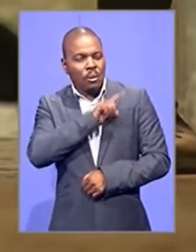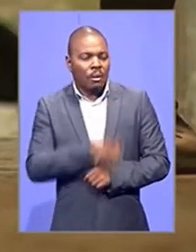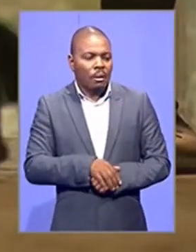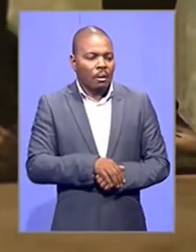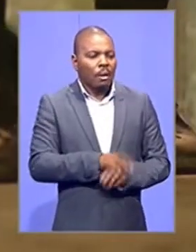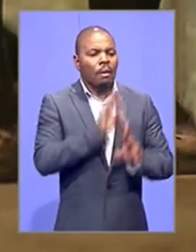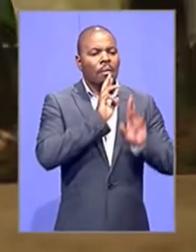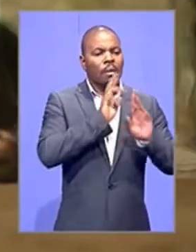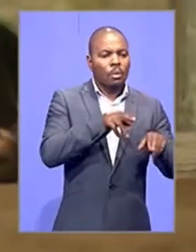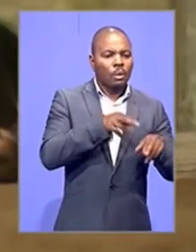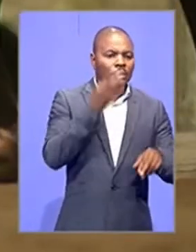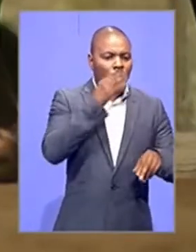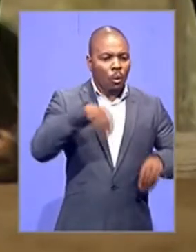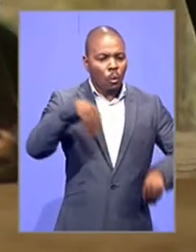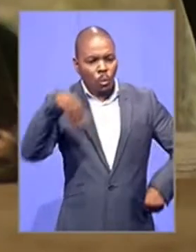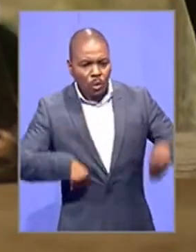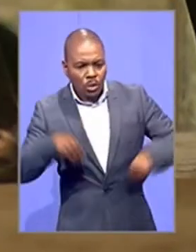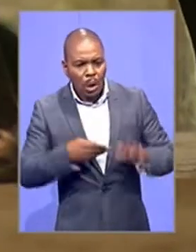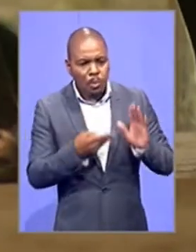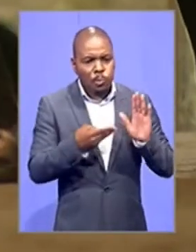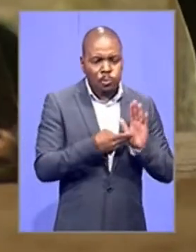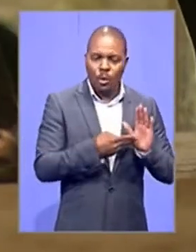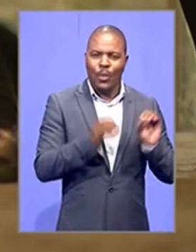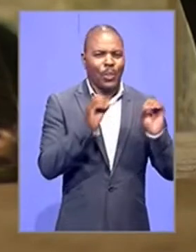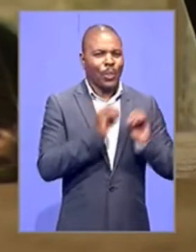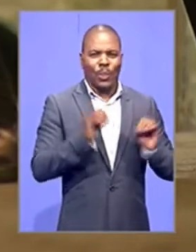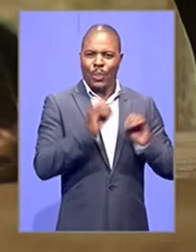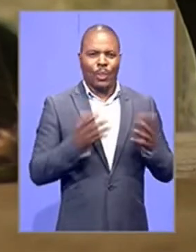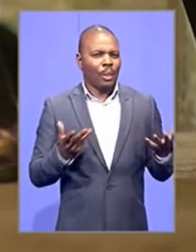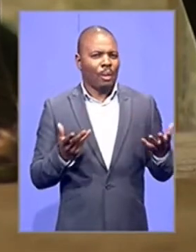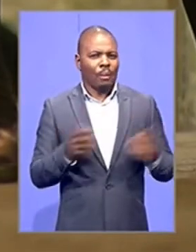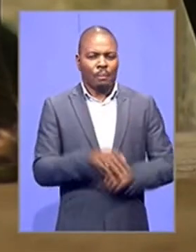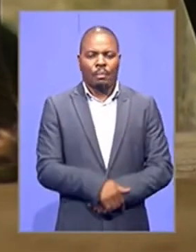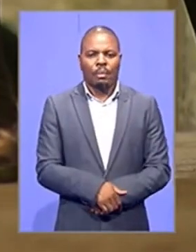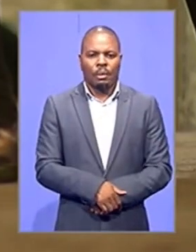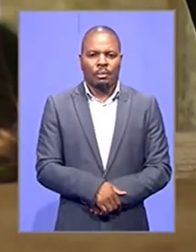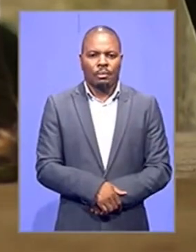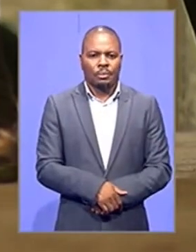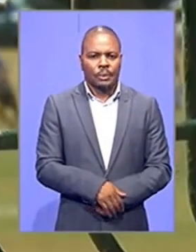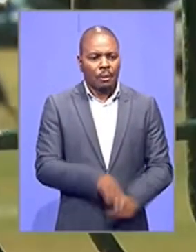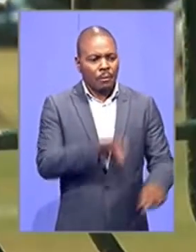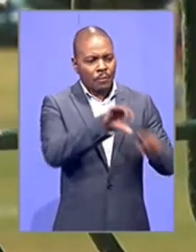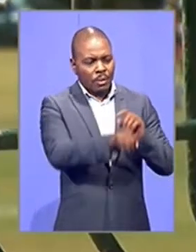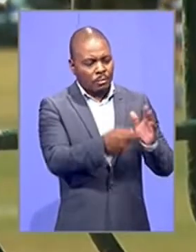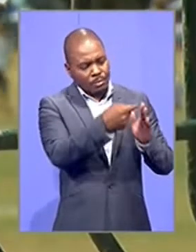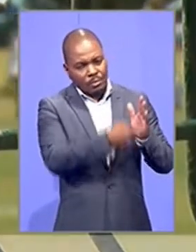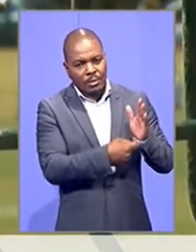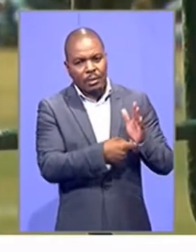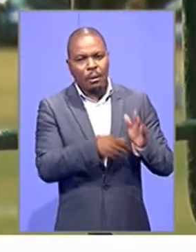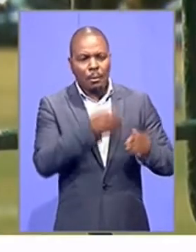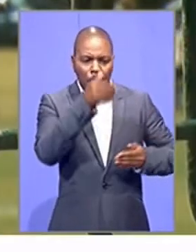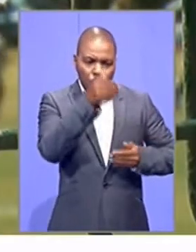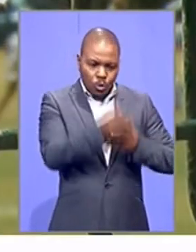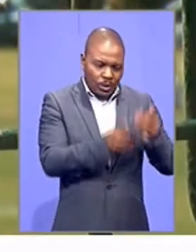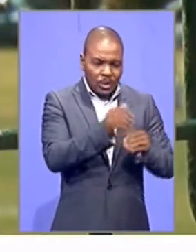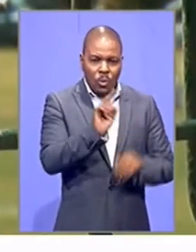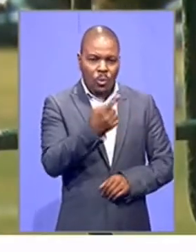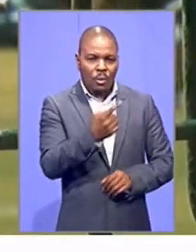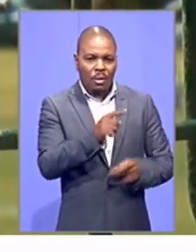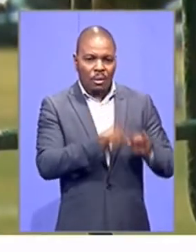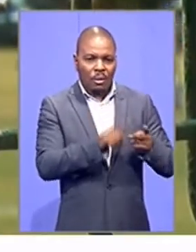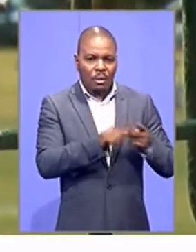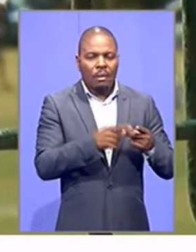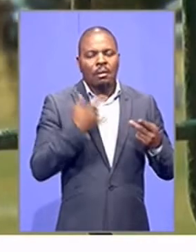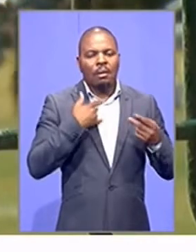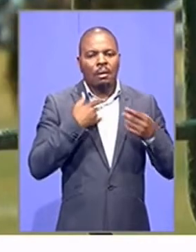ka manyofonyofo kapa bobodu kgahlanong le lefapha la thuto. The finding is limited to the process followed in the procurement of cloth